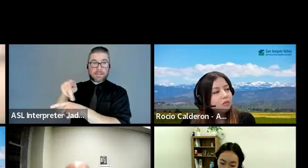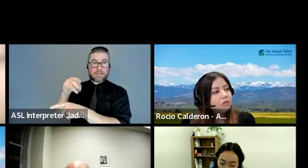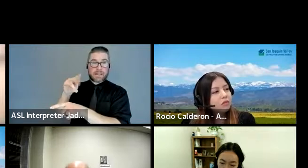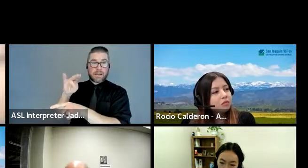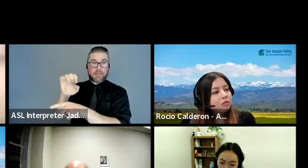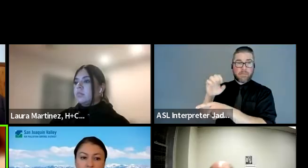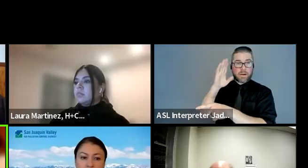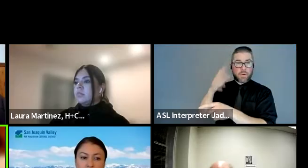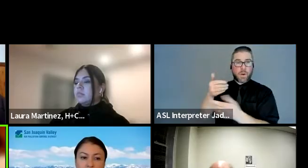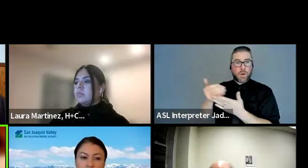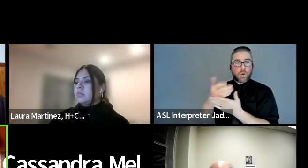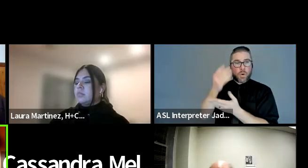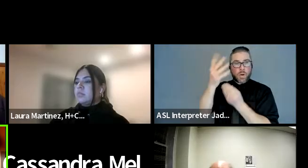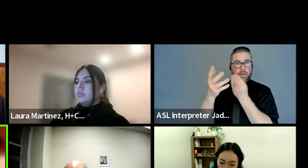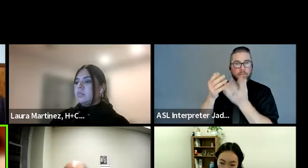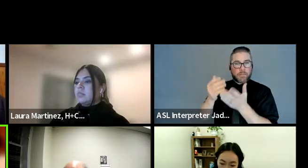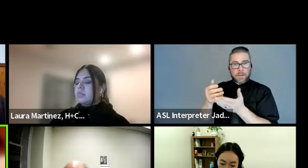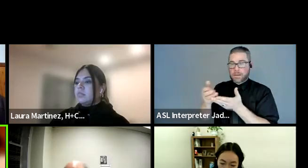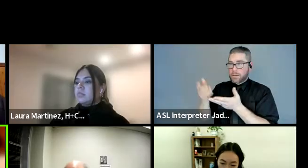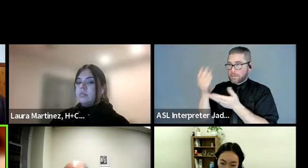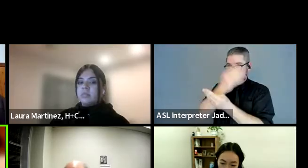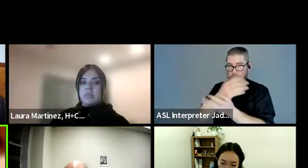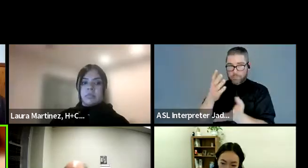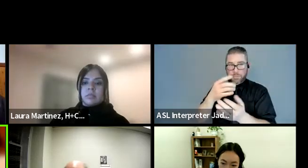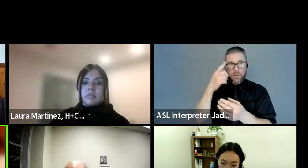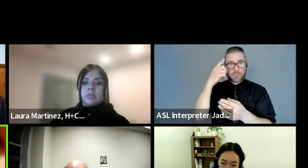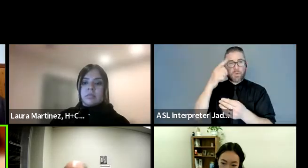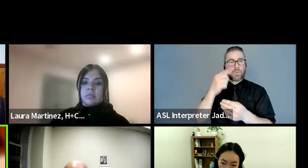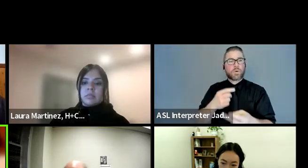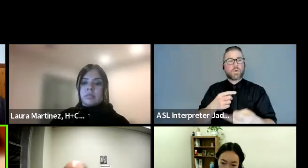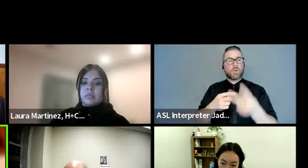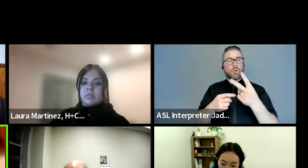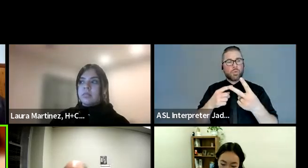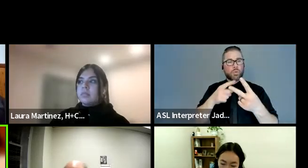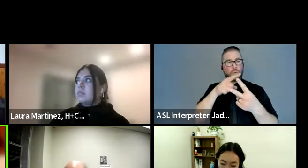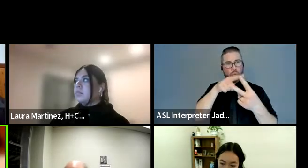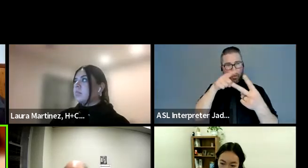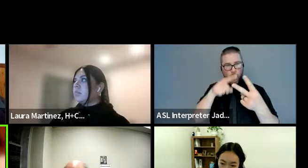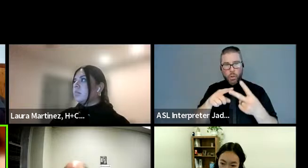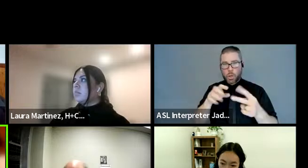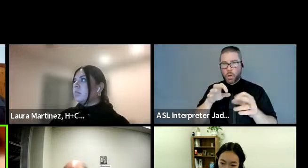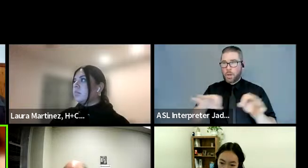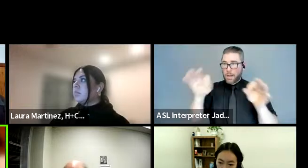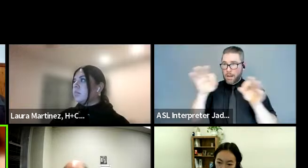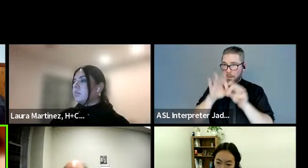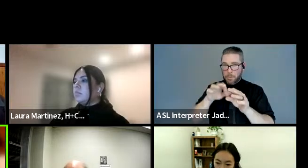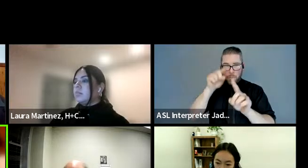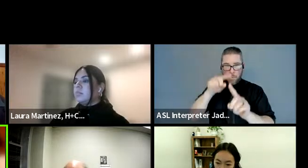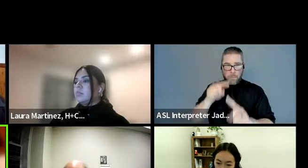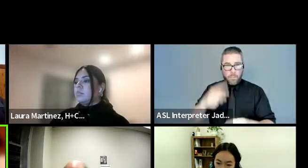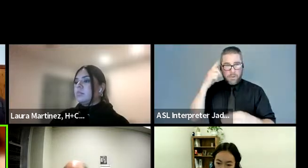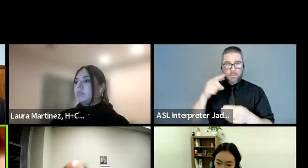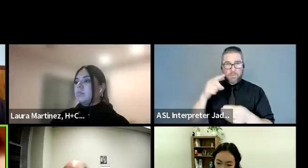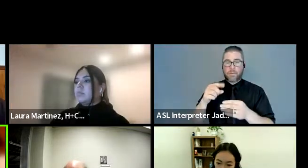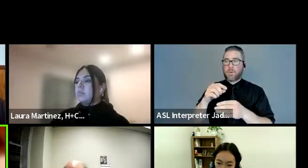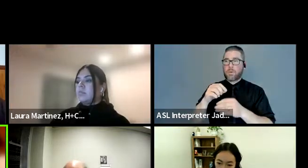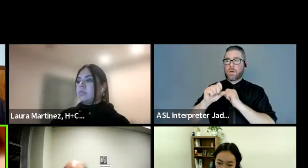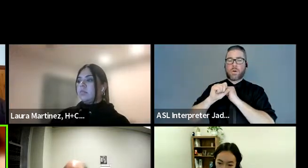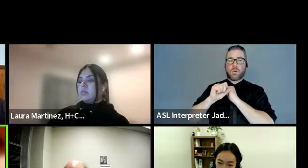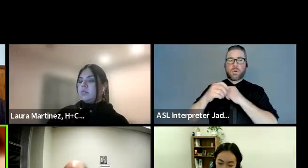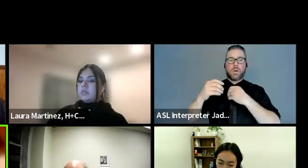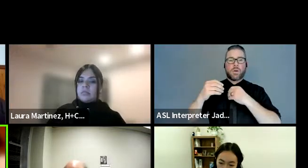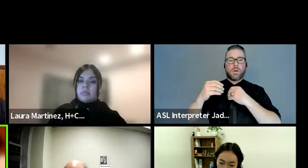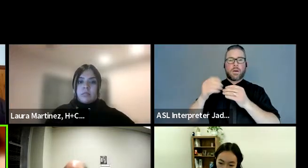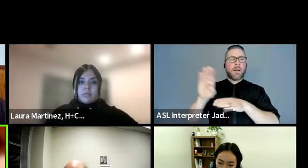on two important measures regarding the commercial lawn and garden program. And I'm asking all